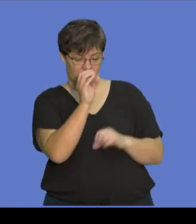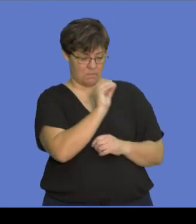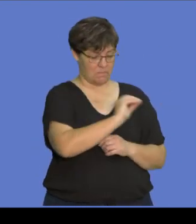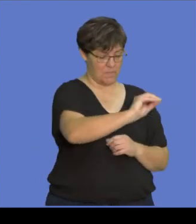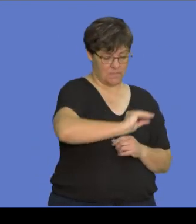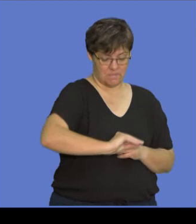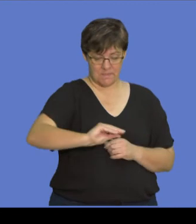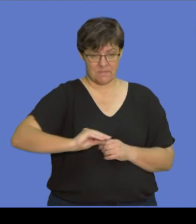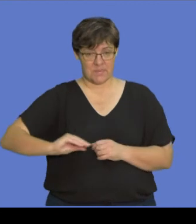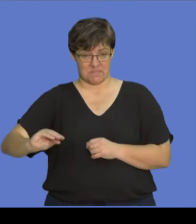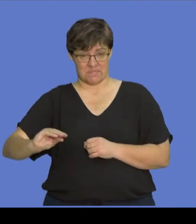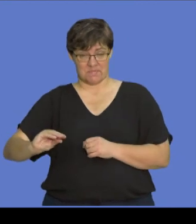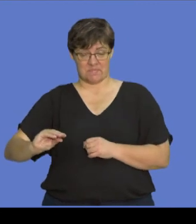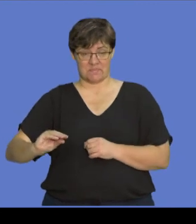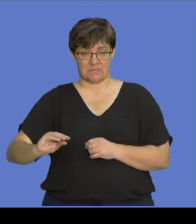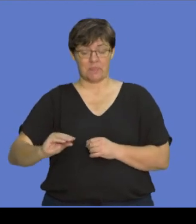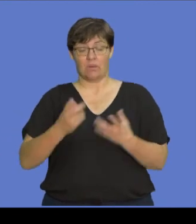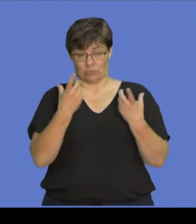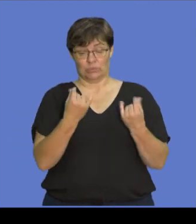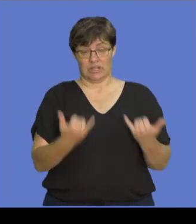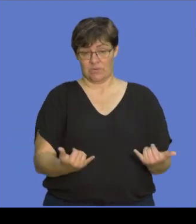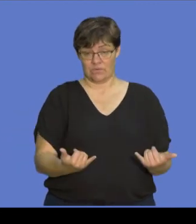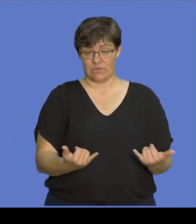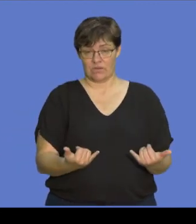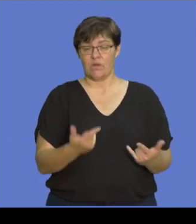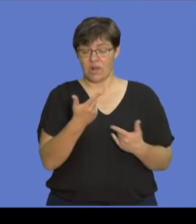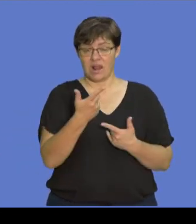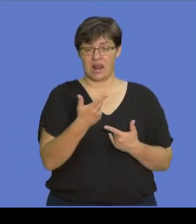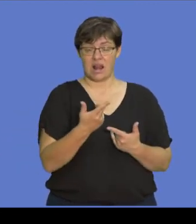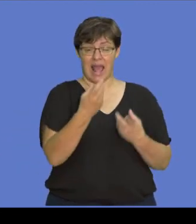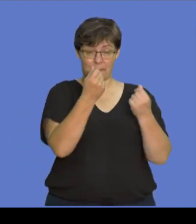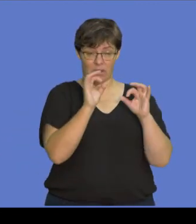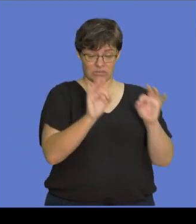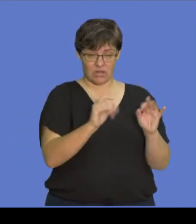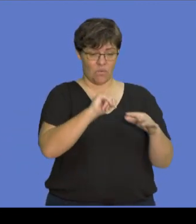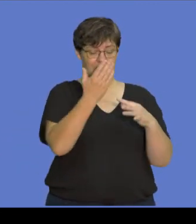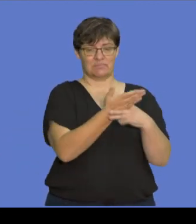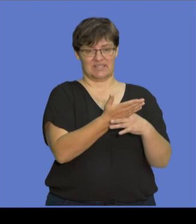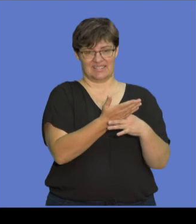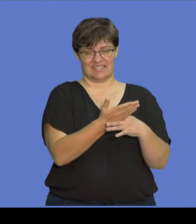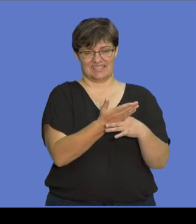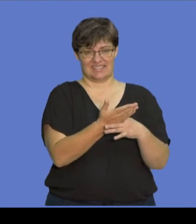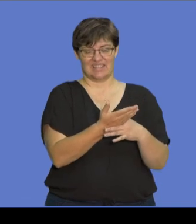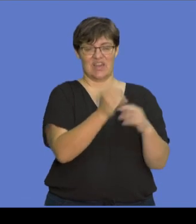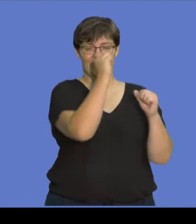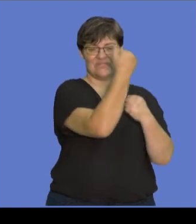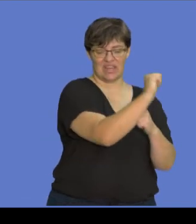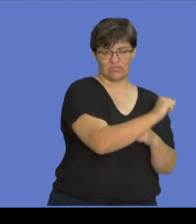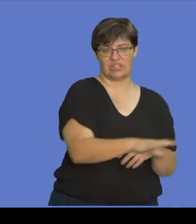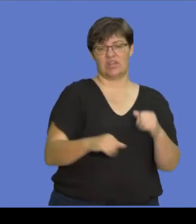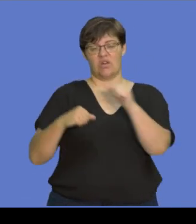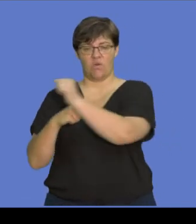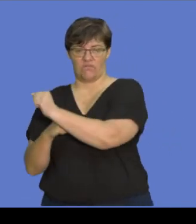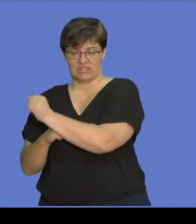and work out, and as you will see, we're going to do that. We're going to take the actual amount and split it up between the factory, the